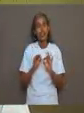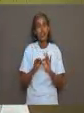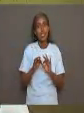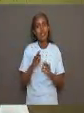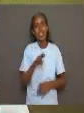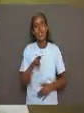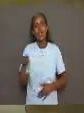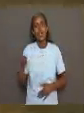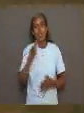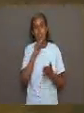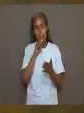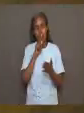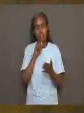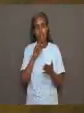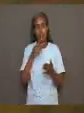raw data.